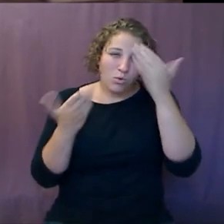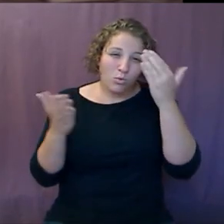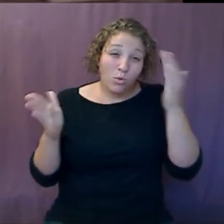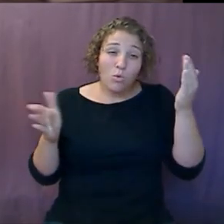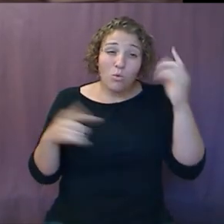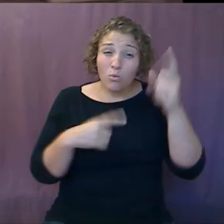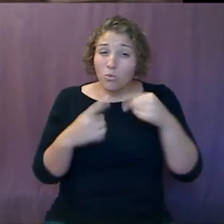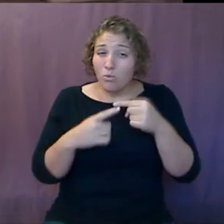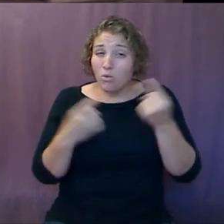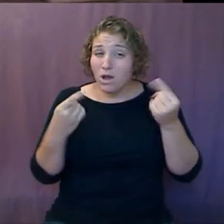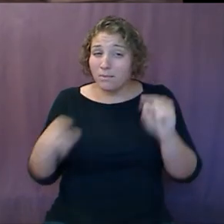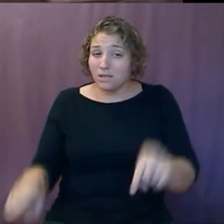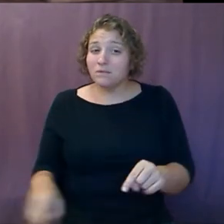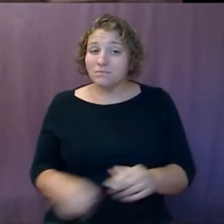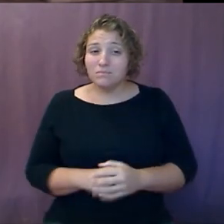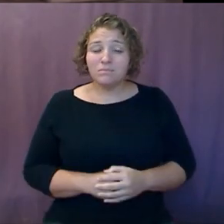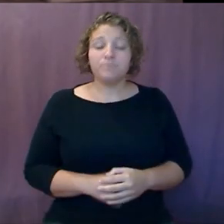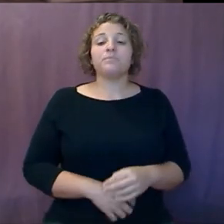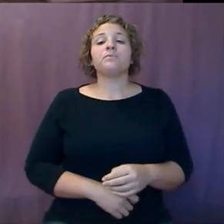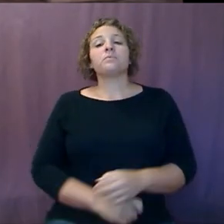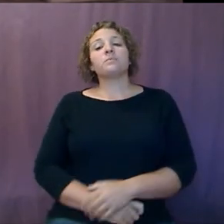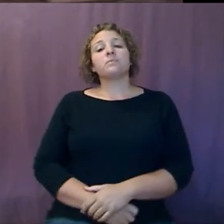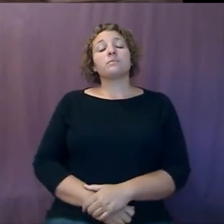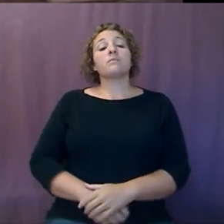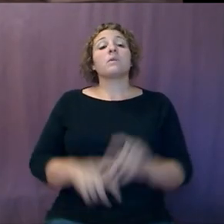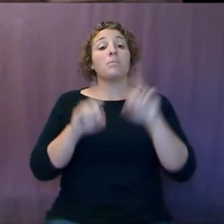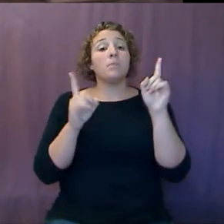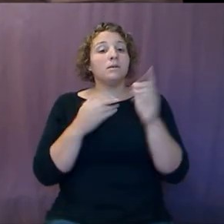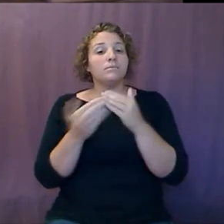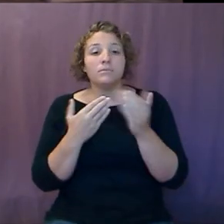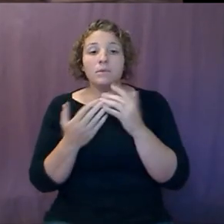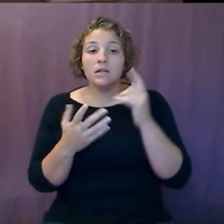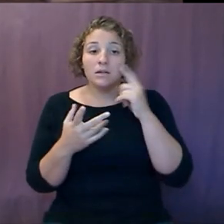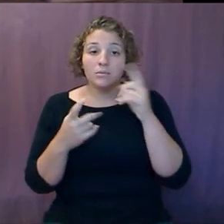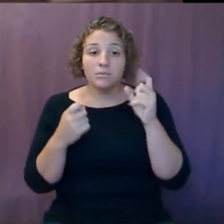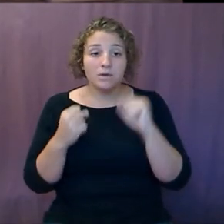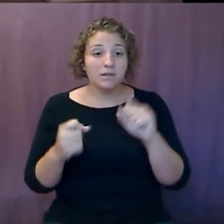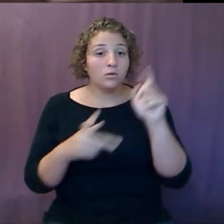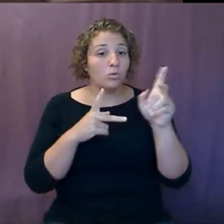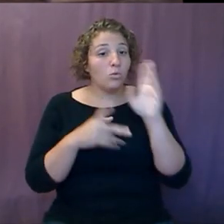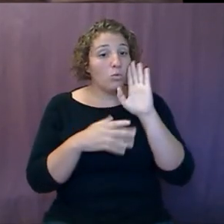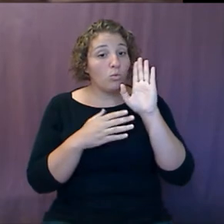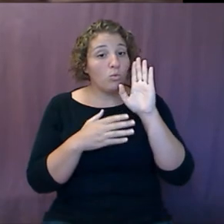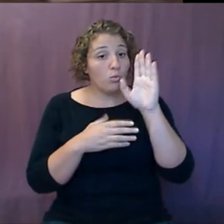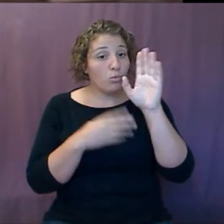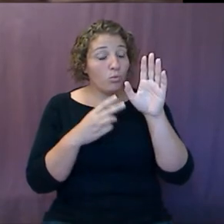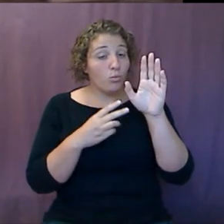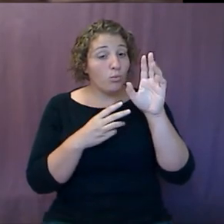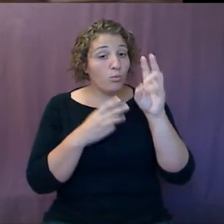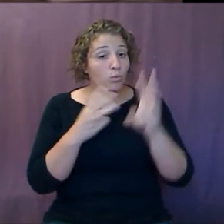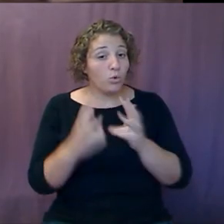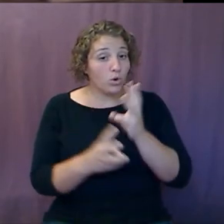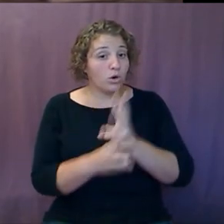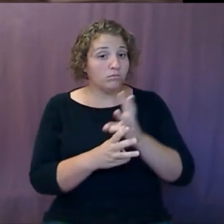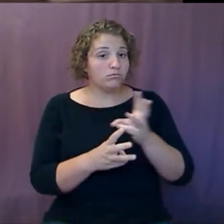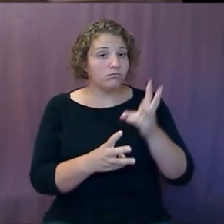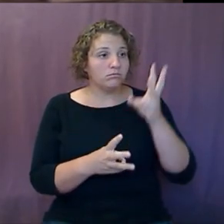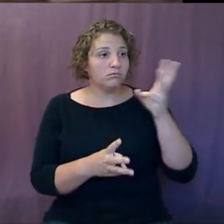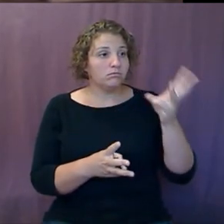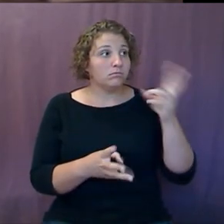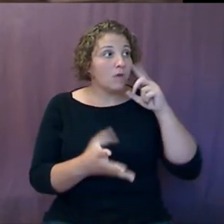when it happens but either way it will be used to deceive the world and so they